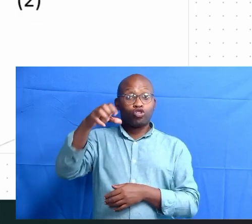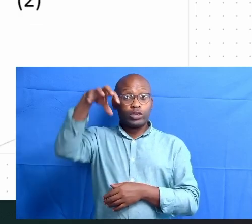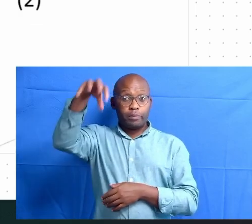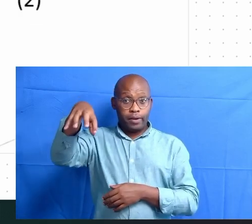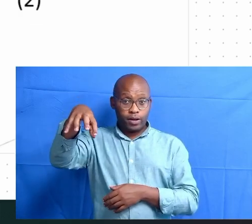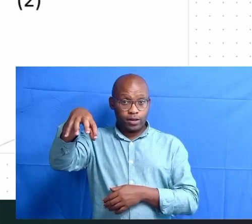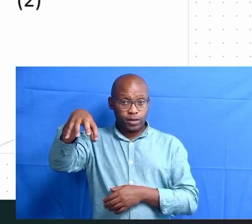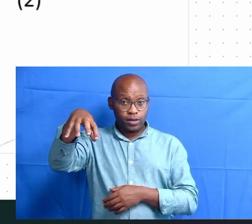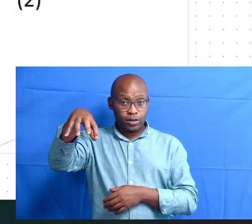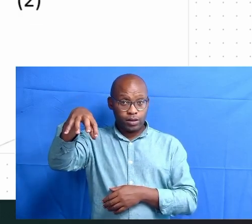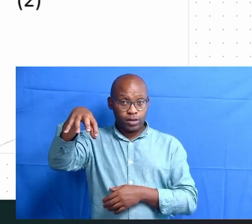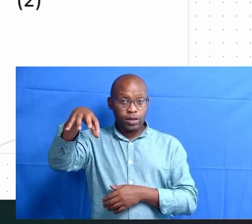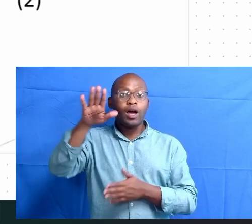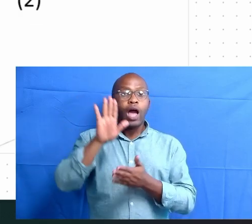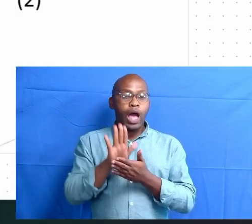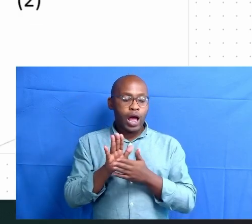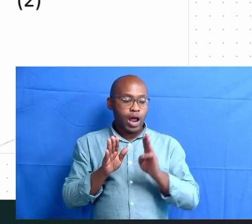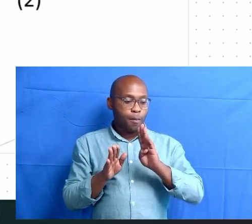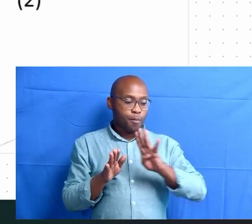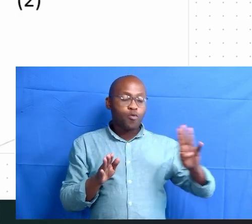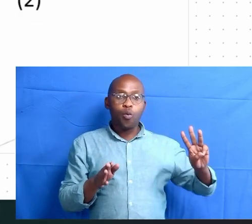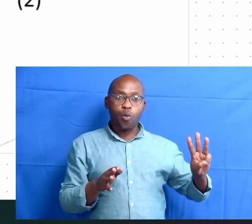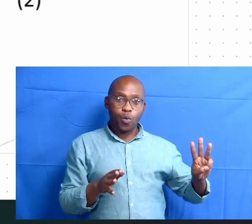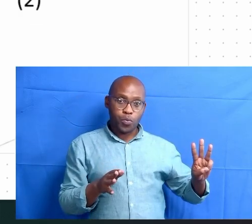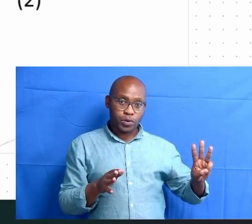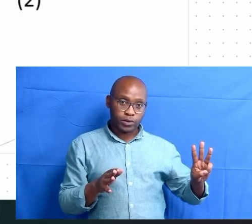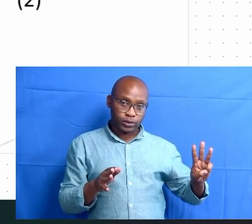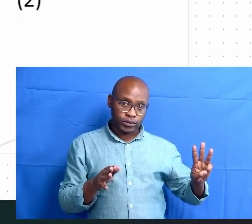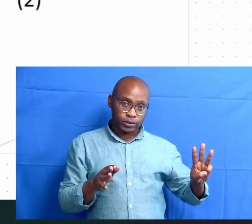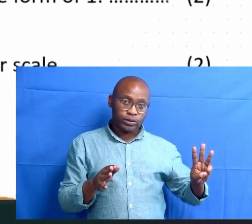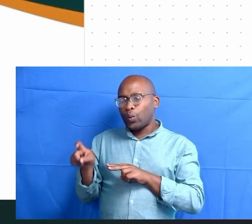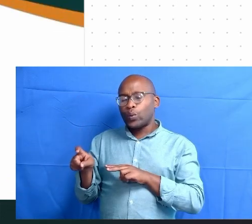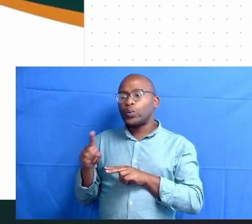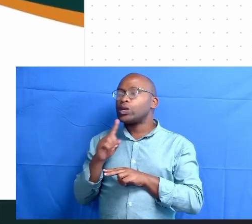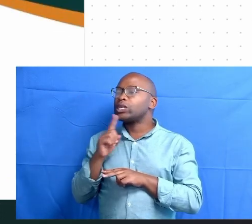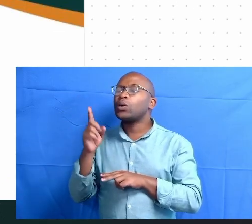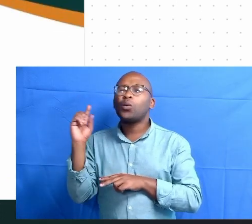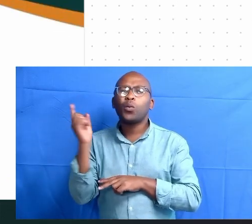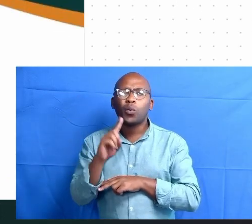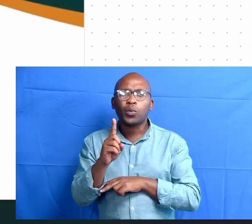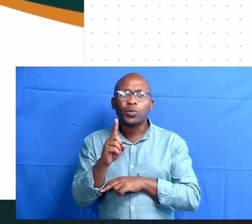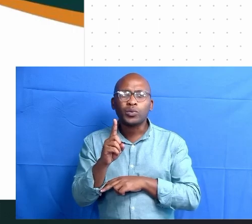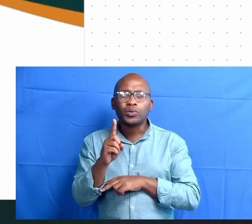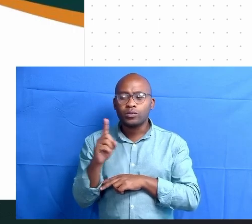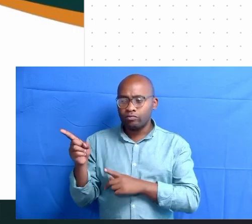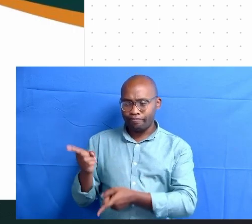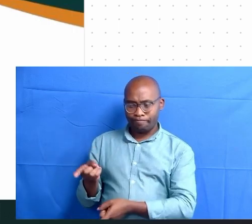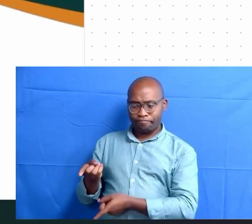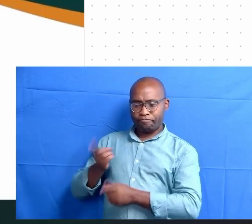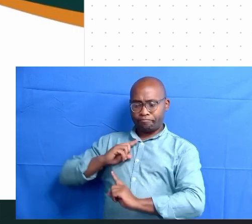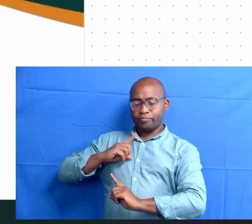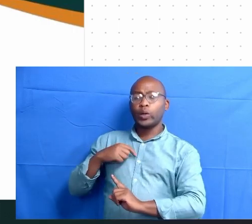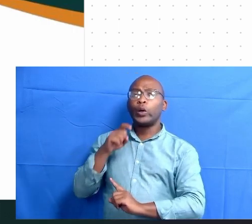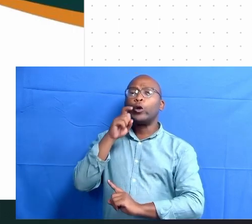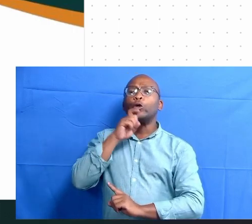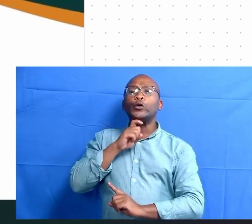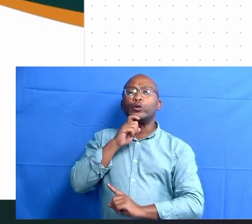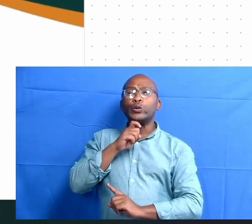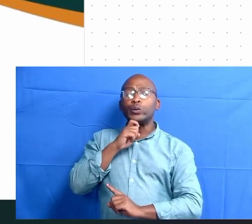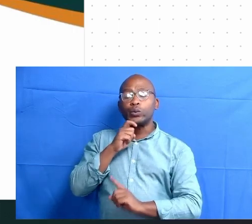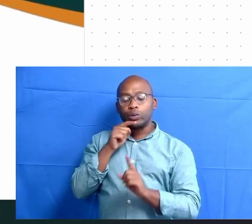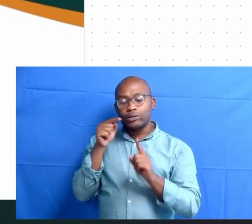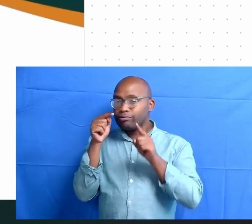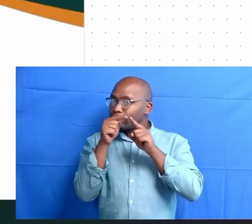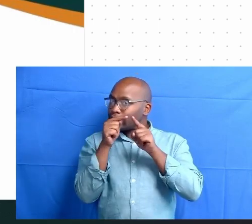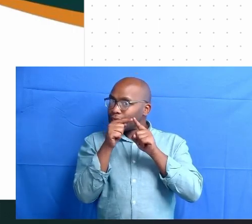Johannesburg and Beaufort West. Johannesburg, use the above measurement to calculate